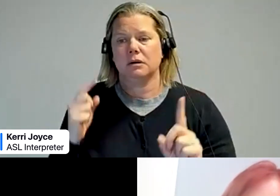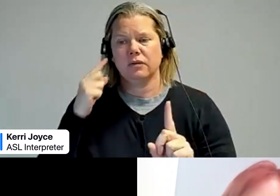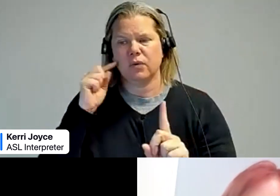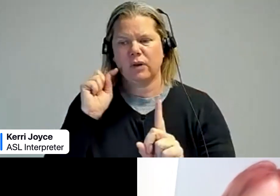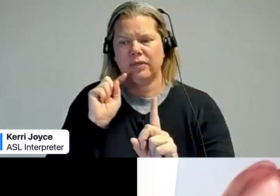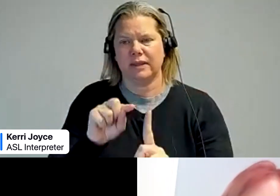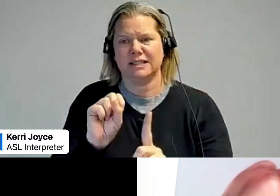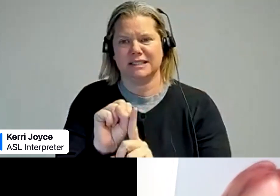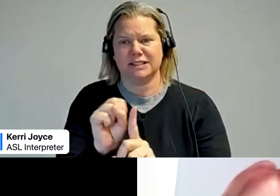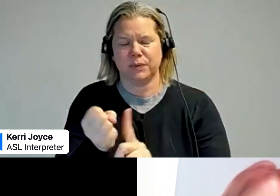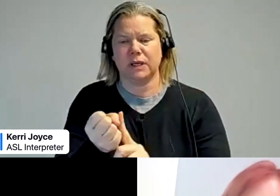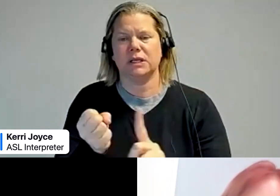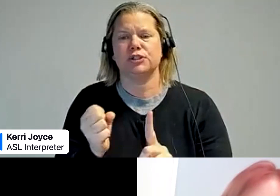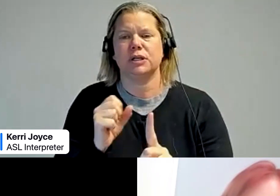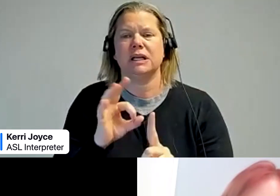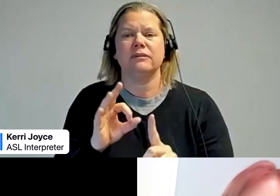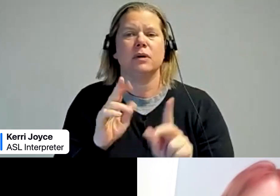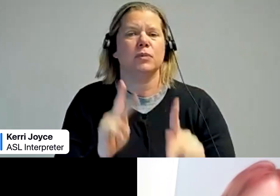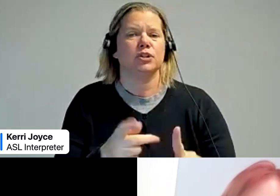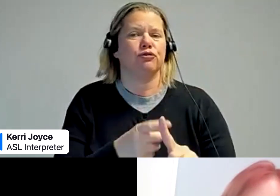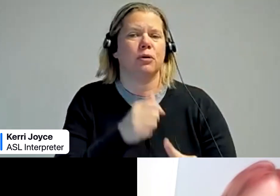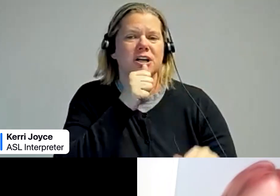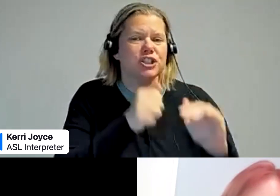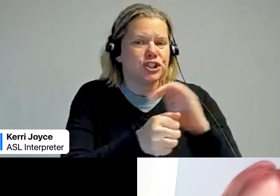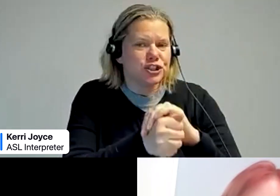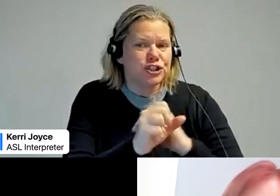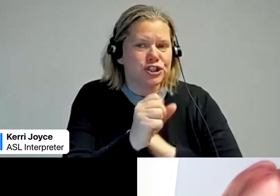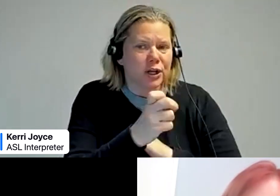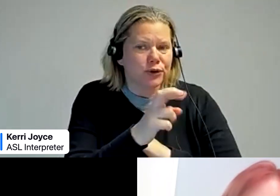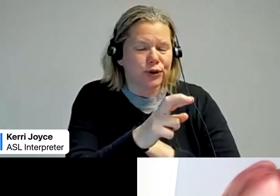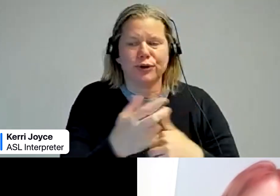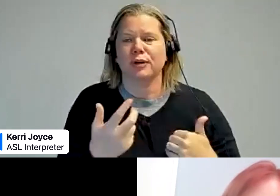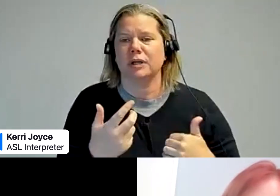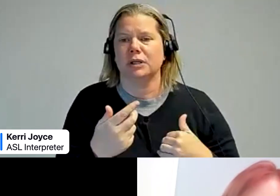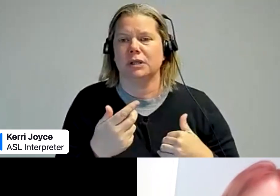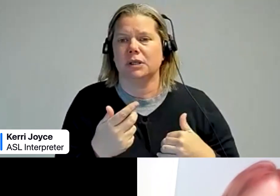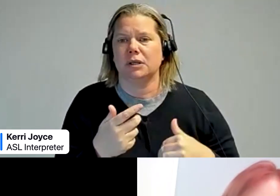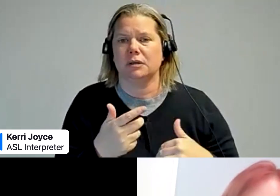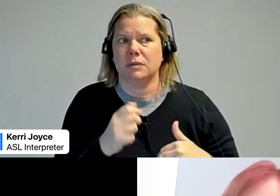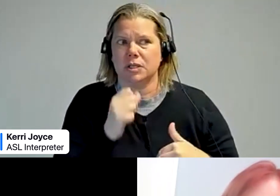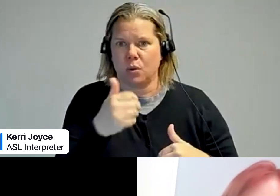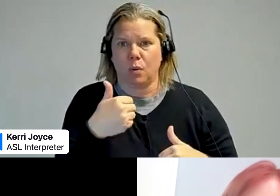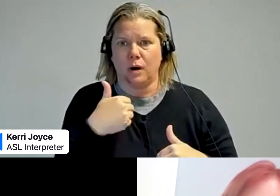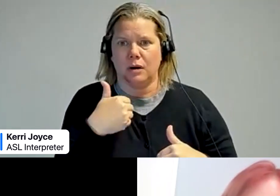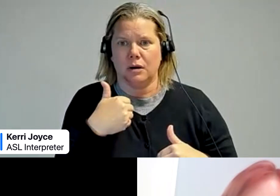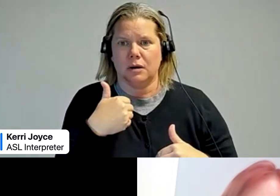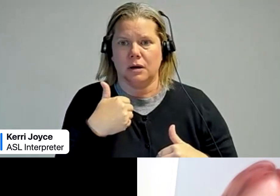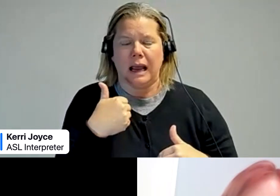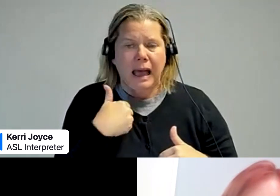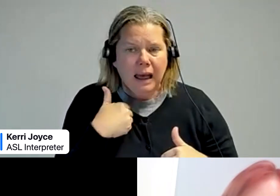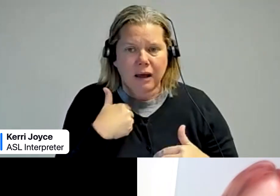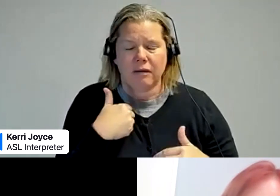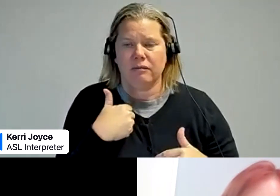if it were a person who was coming from a shelter, say, who may not have the means to care for the dog,